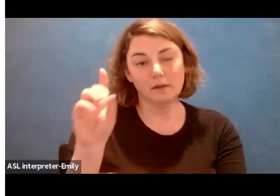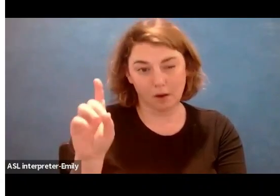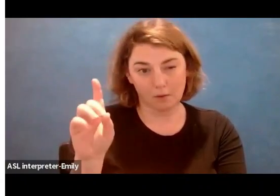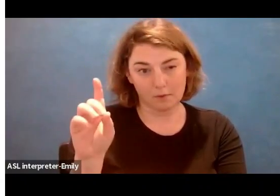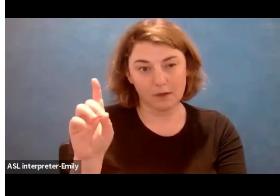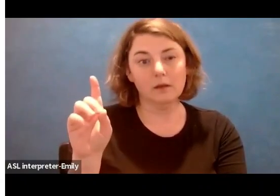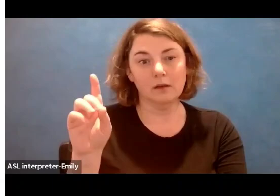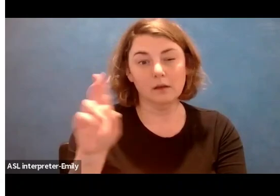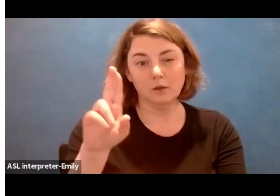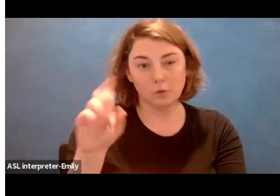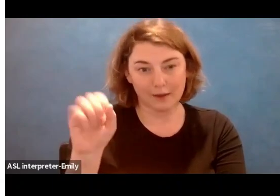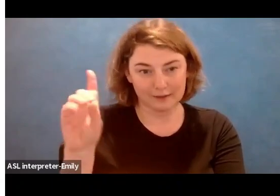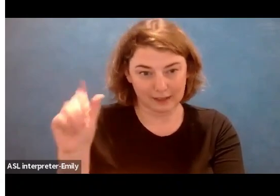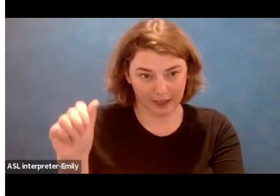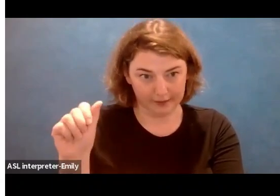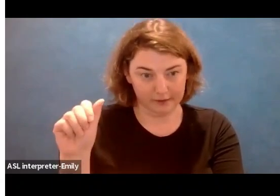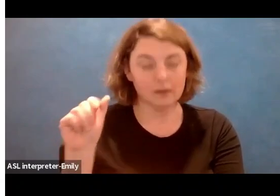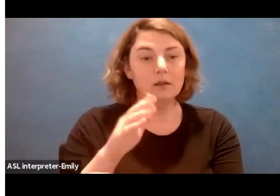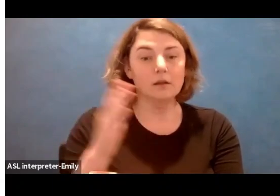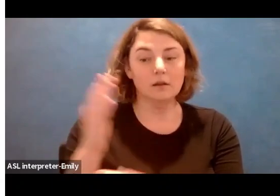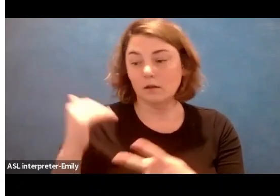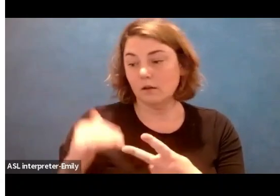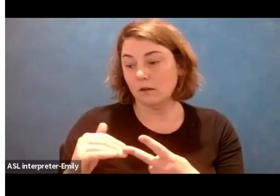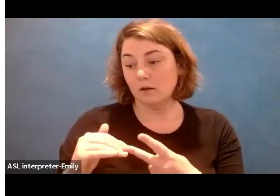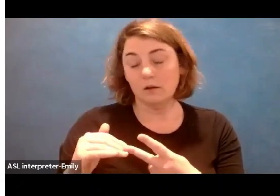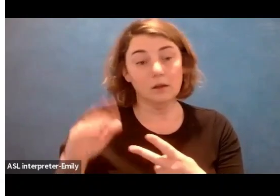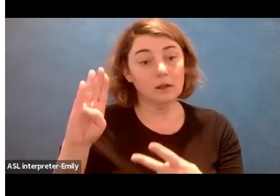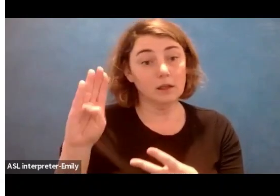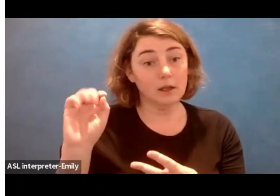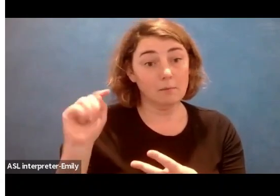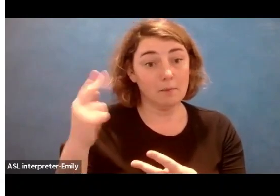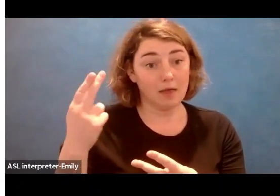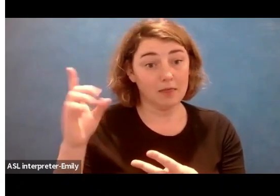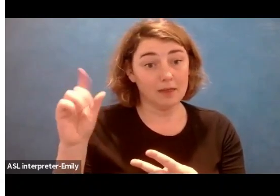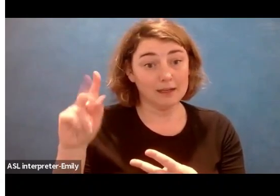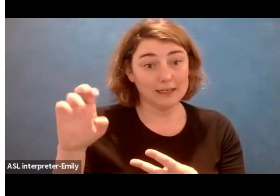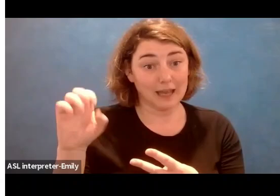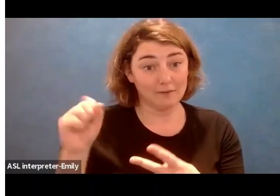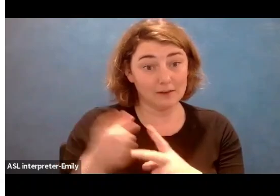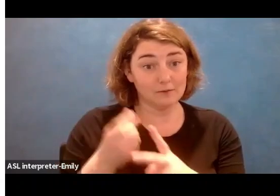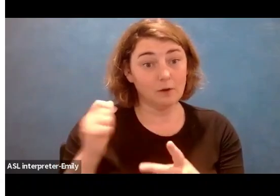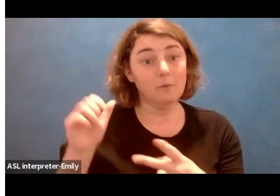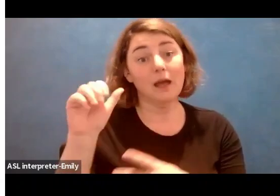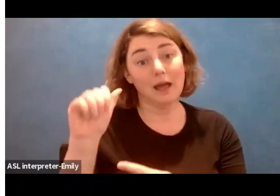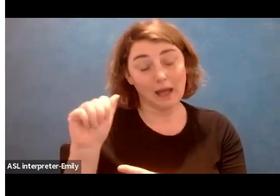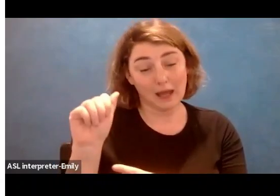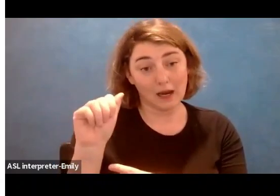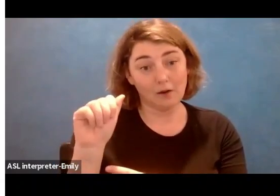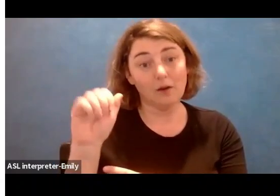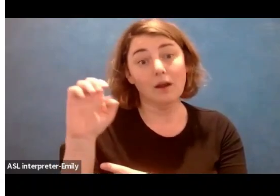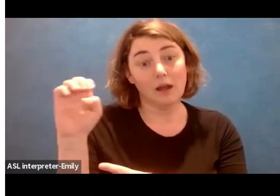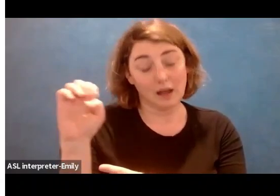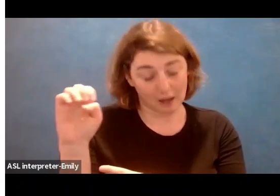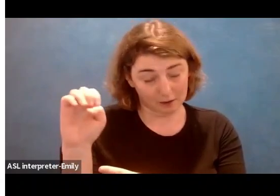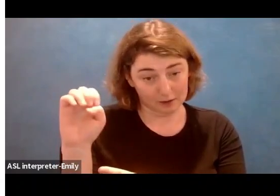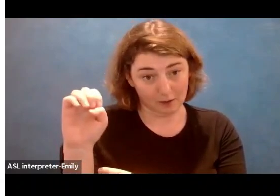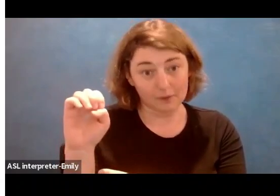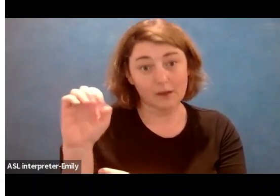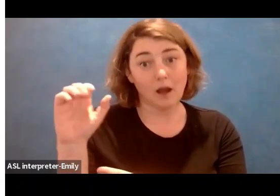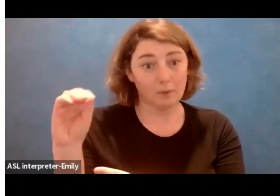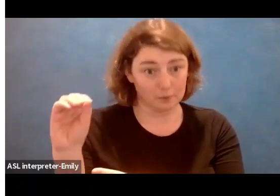commonly referred to as USDA. We have Beth Davies with the Arrowhead Economic Opportunity